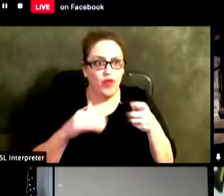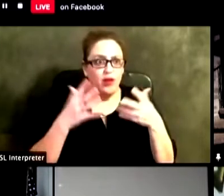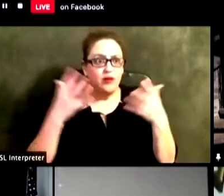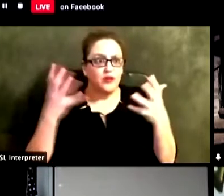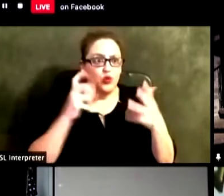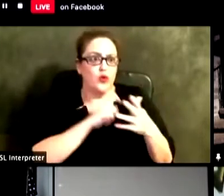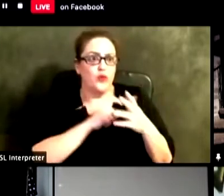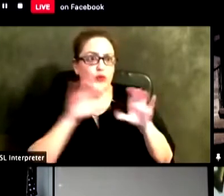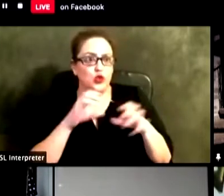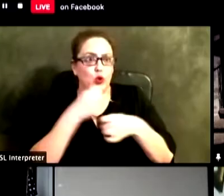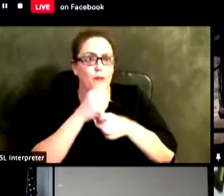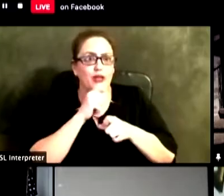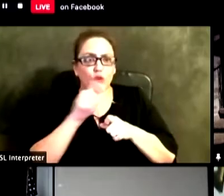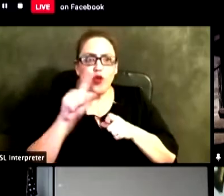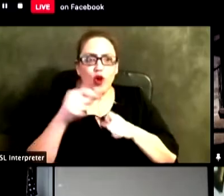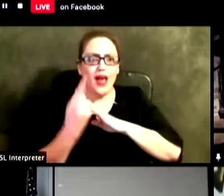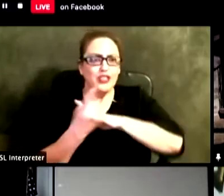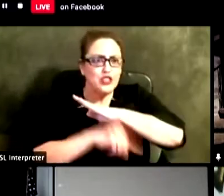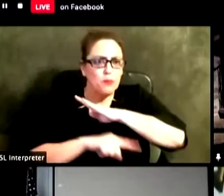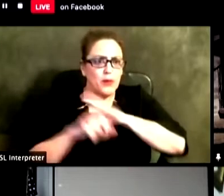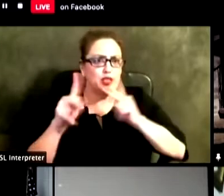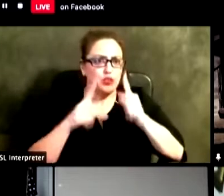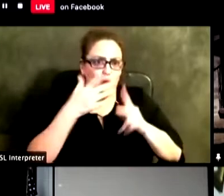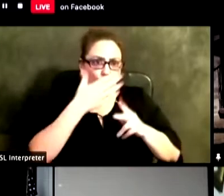they aren't just punishing people for being homeless?